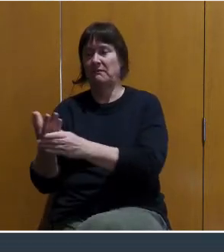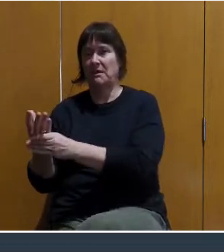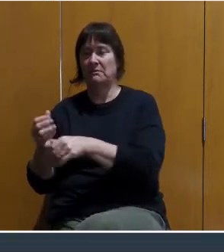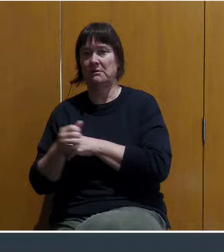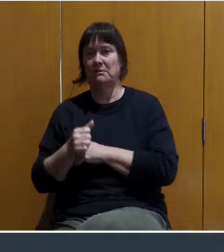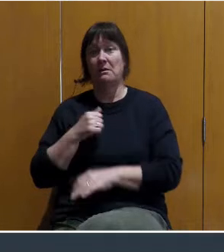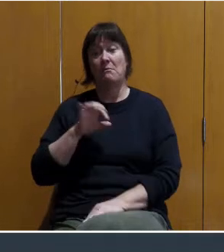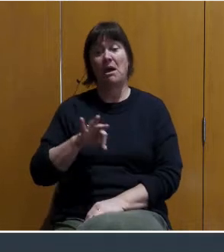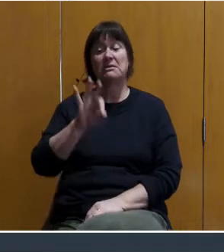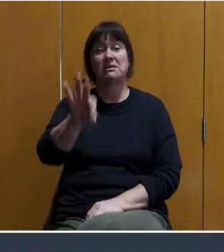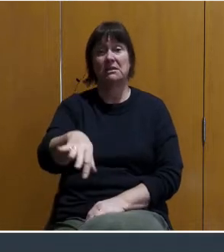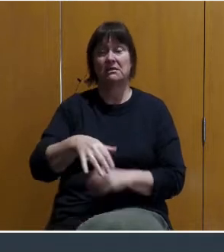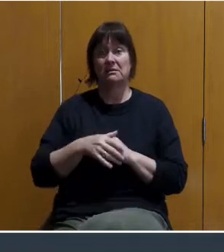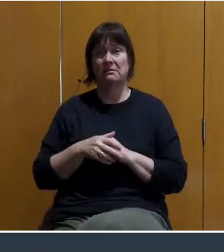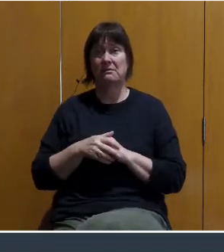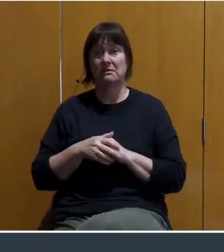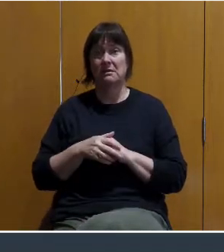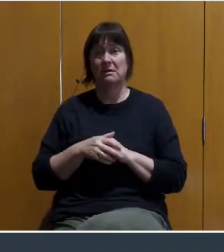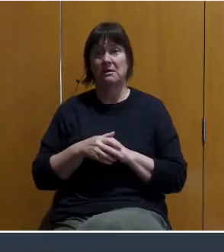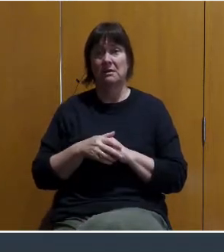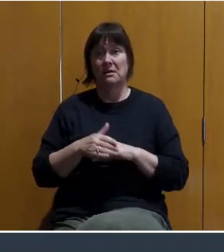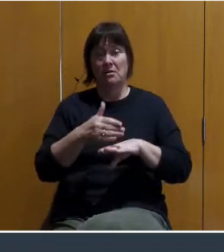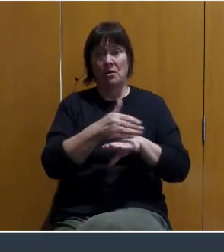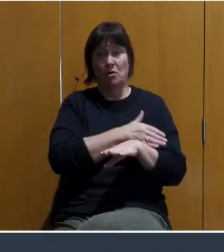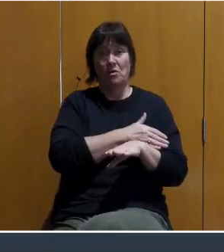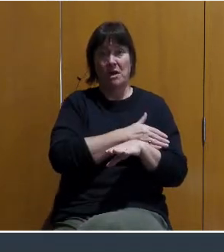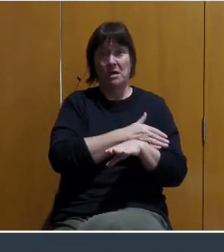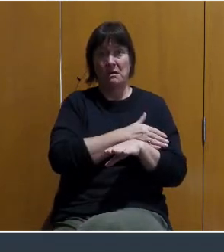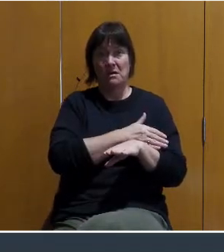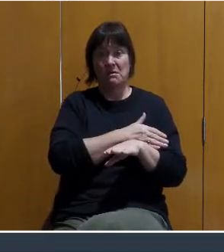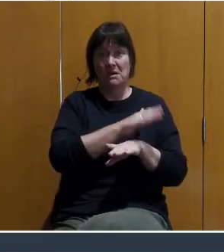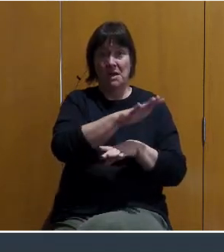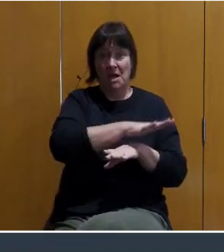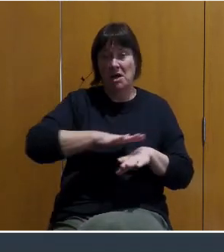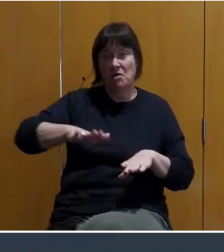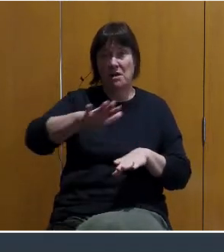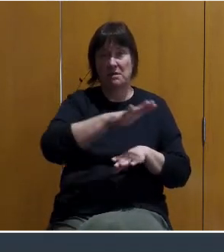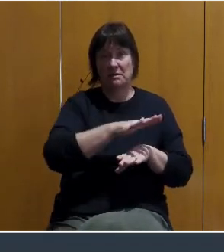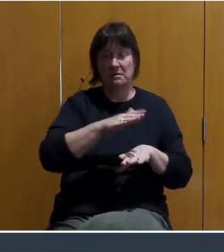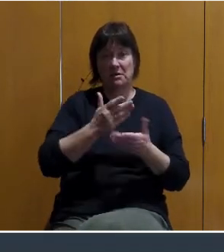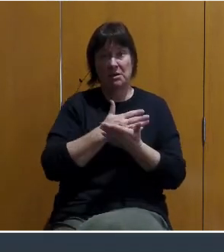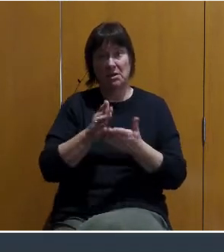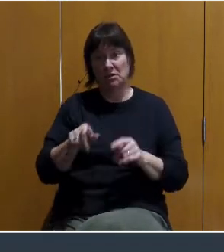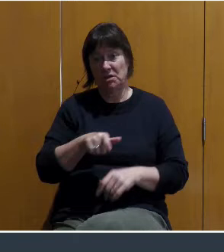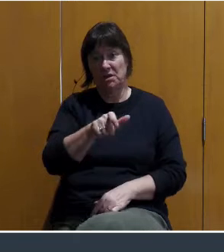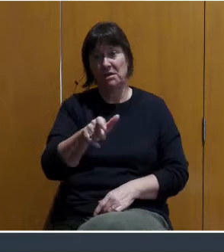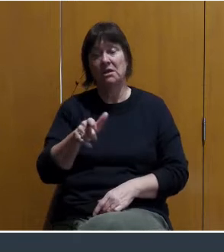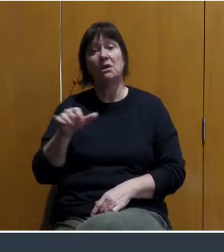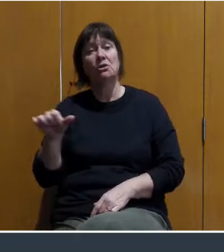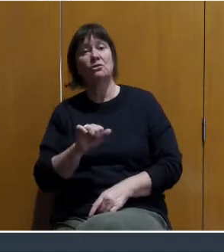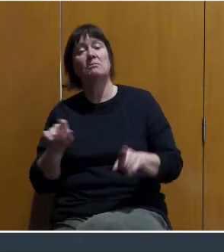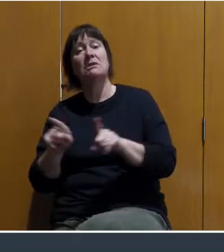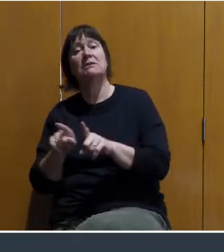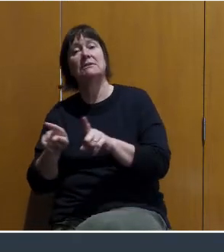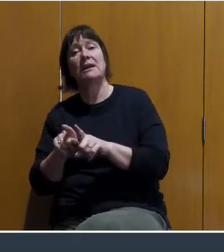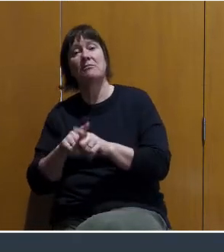My suggestion and submission is to make those greenbelt and shared pathway areas on a par with the other greenbelts in and around the city, such